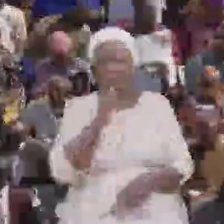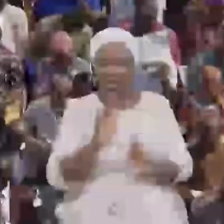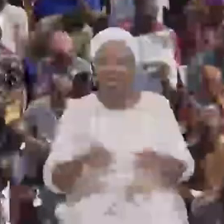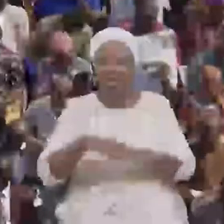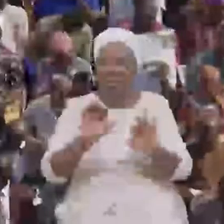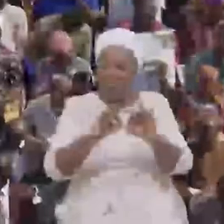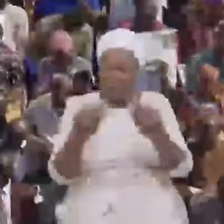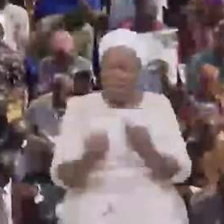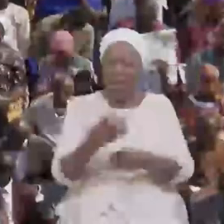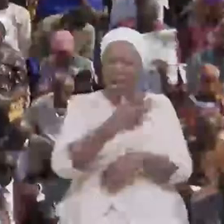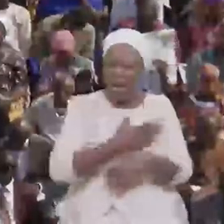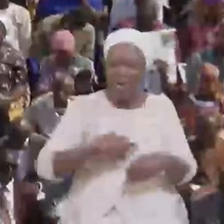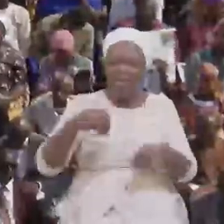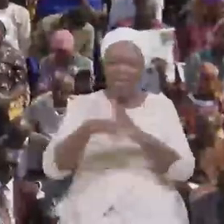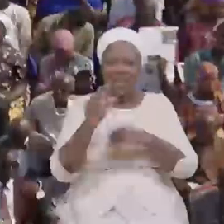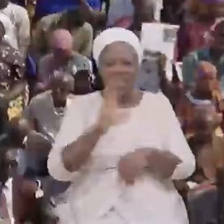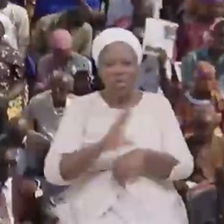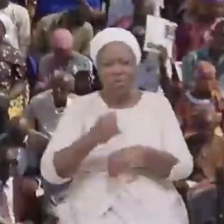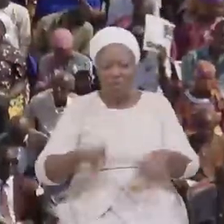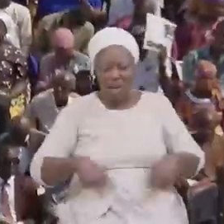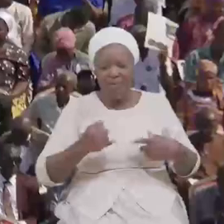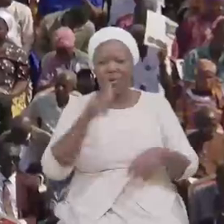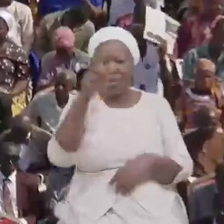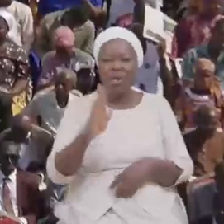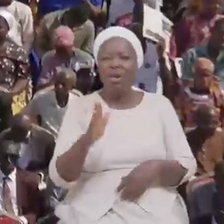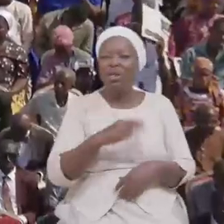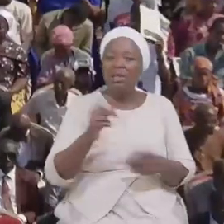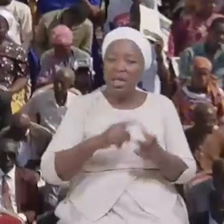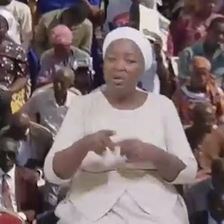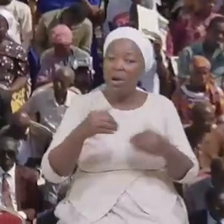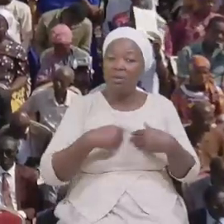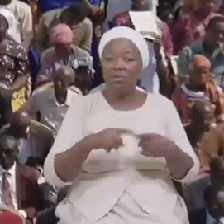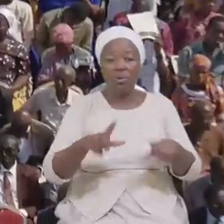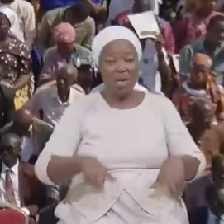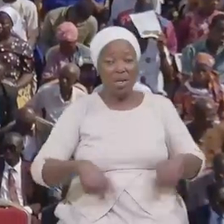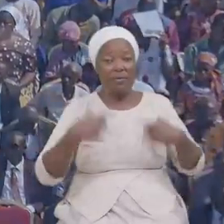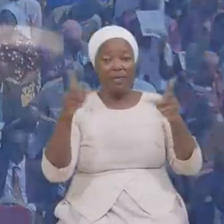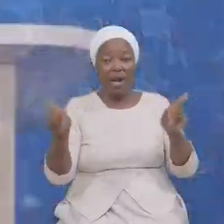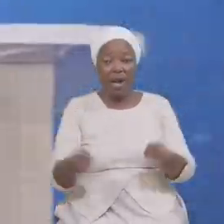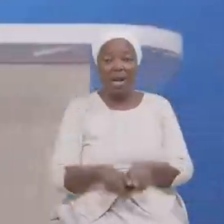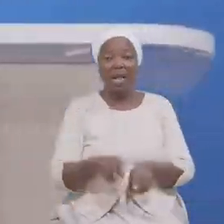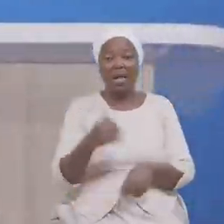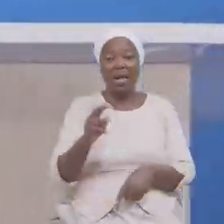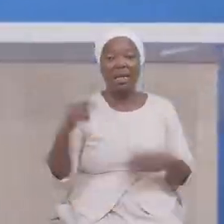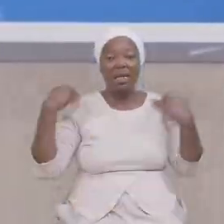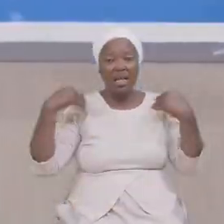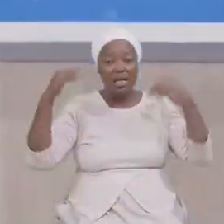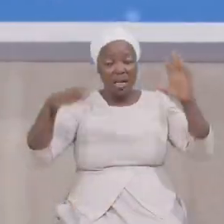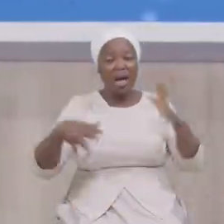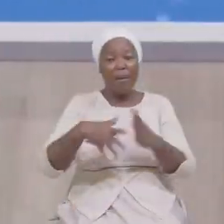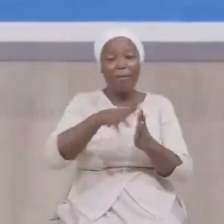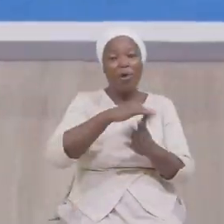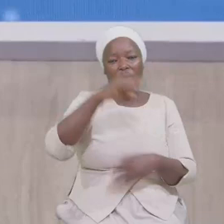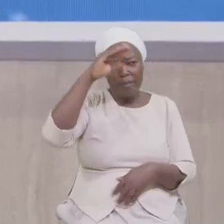and in the church of the living God. He ought to live like an angel among men, that